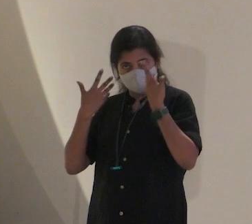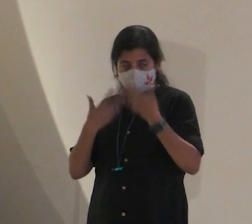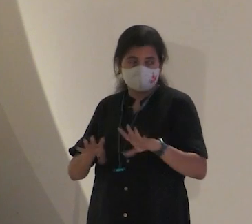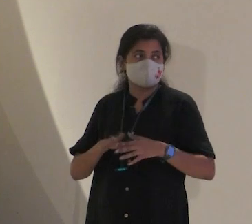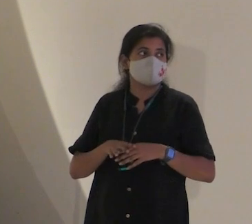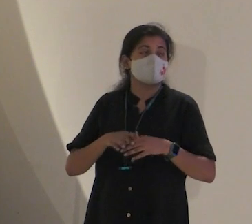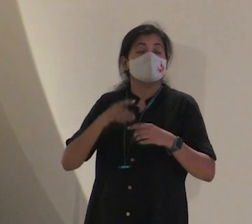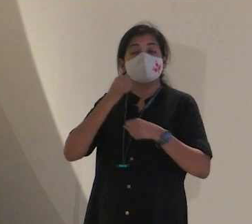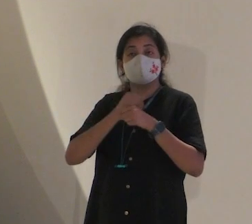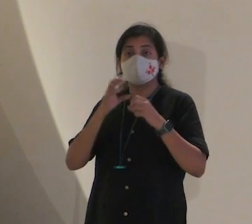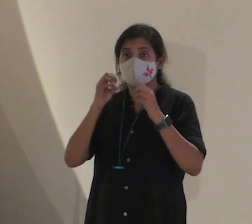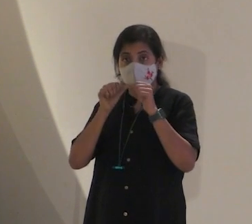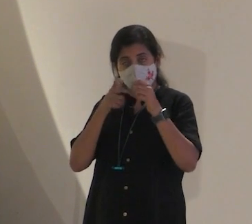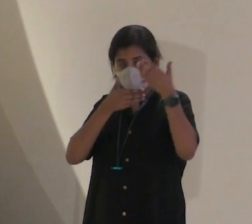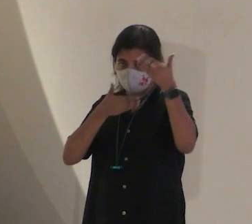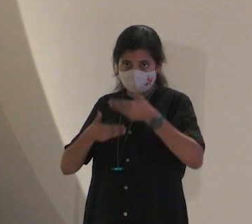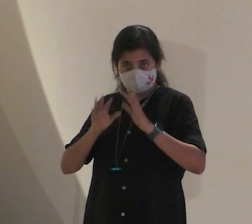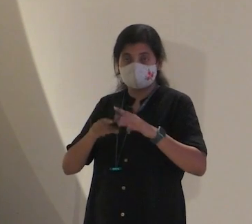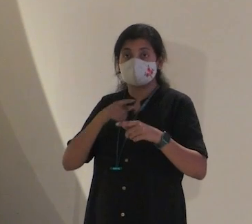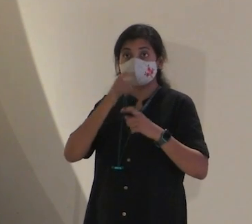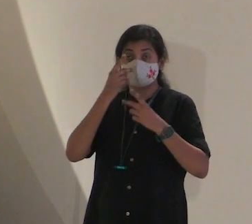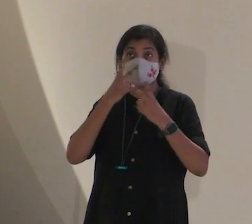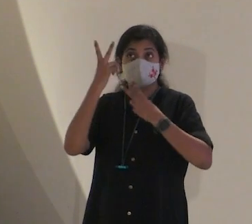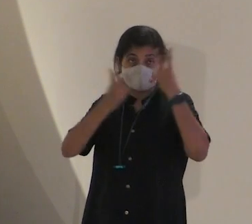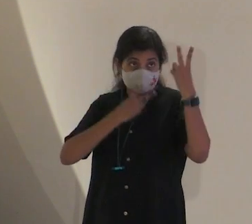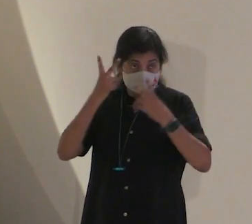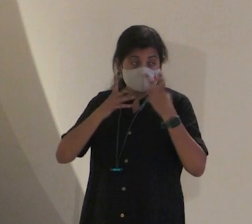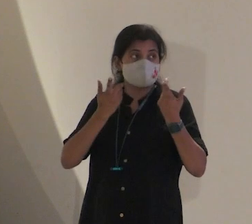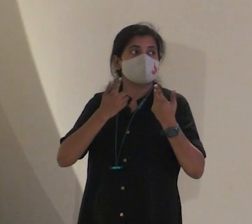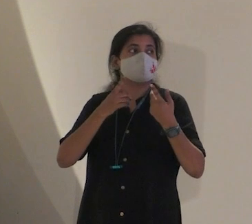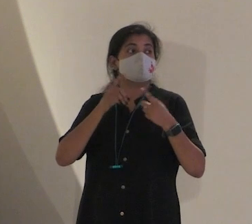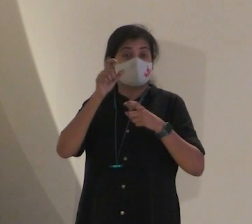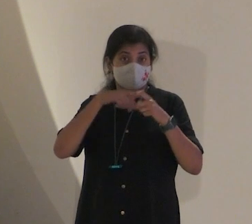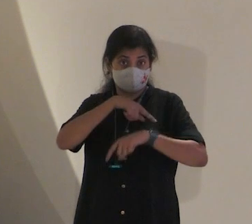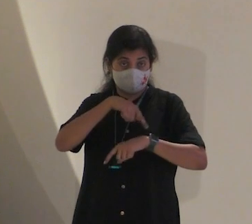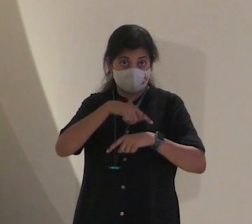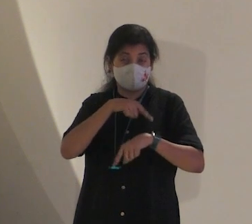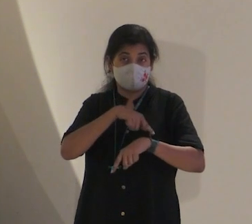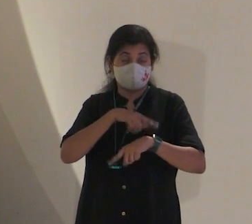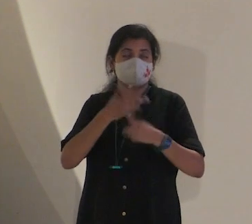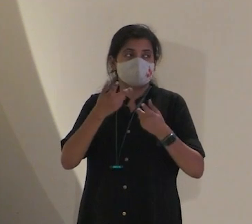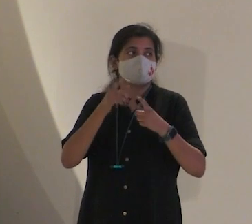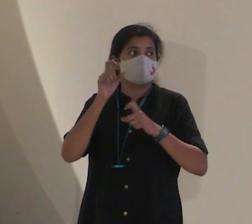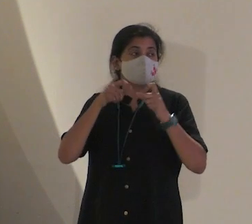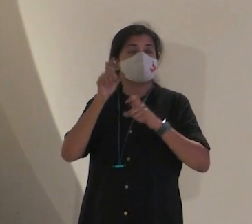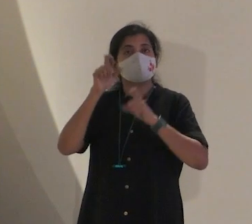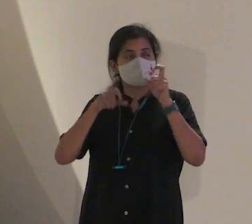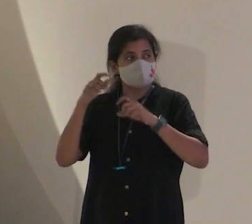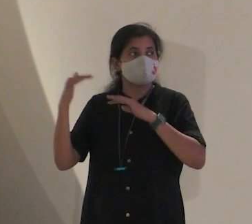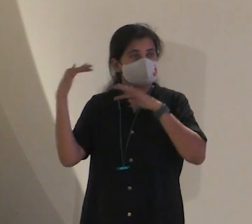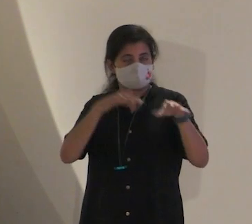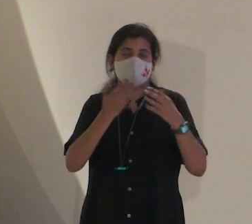Goa. So I think the museum's visibility increased during that period, though we couldn't open physically, but our